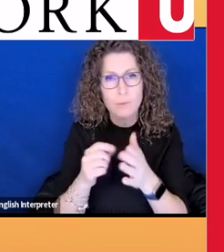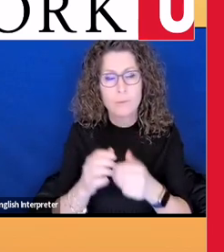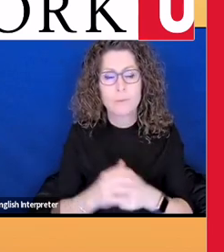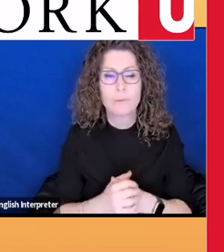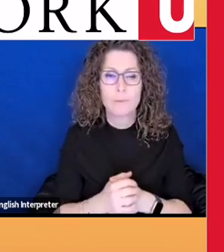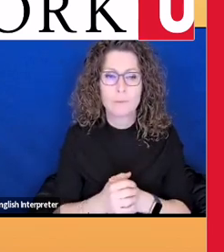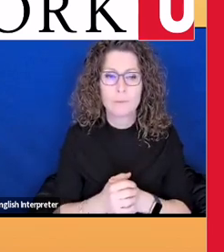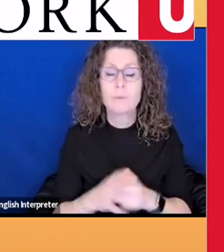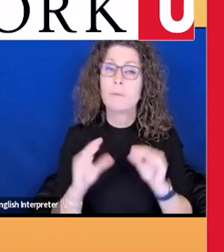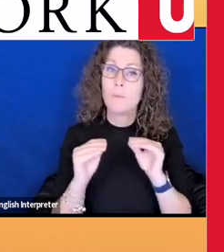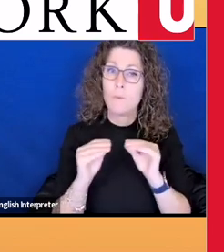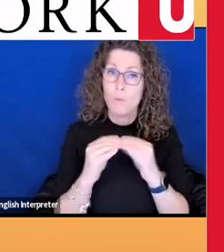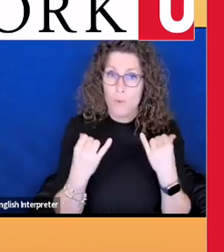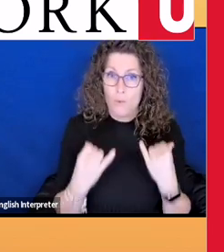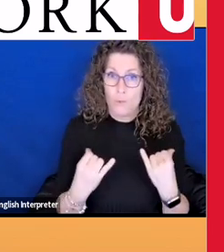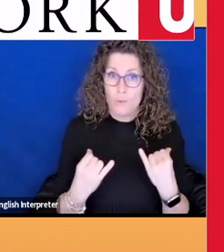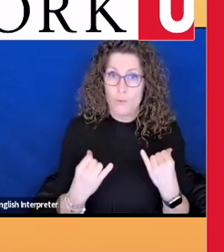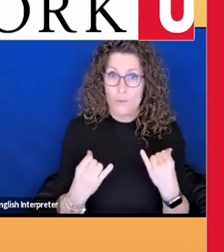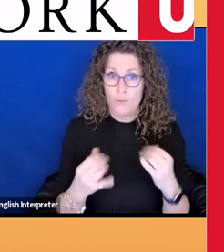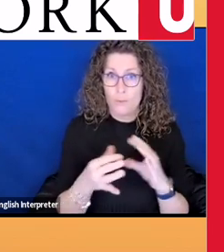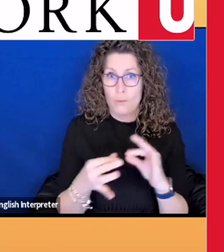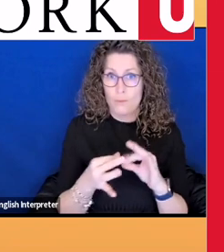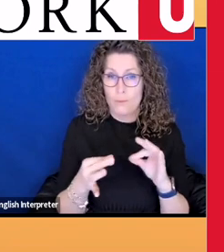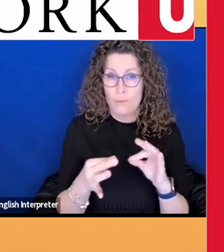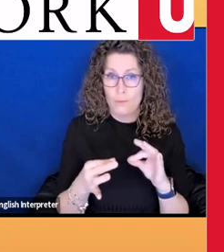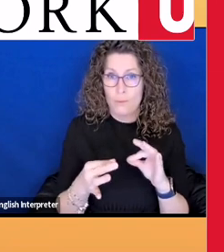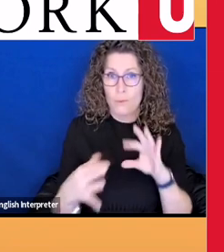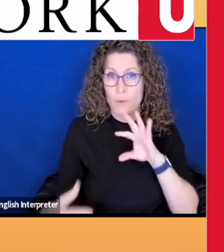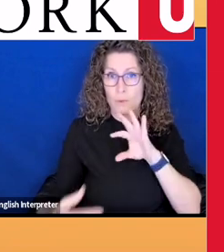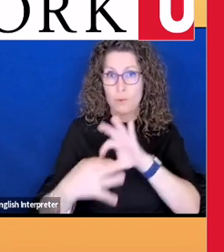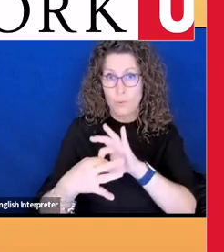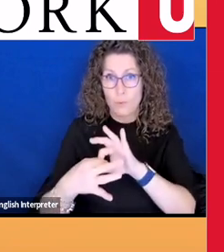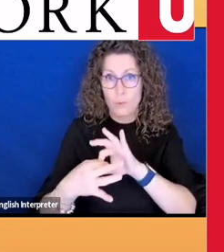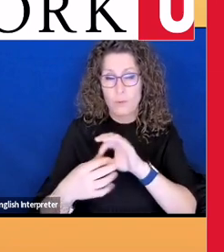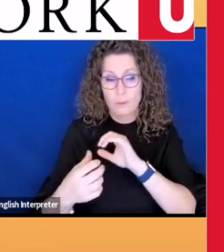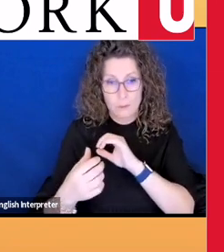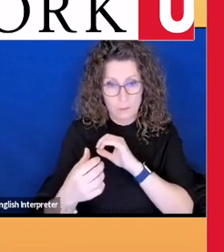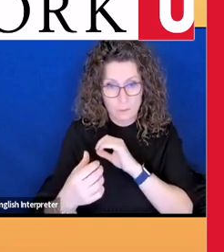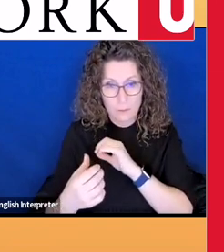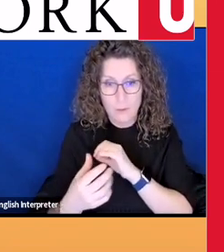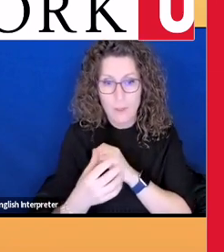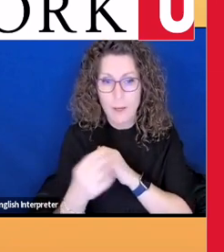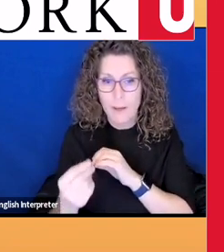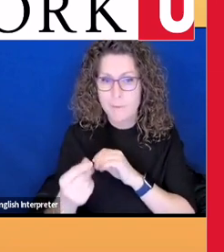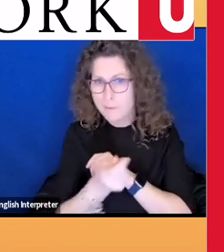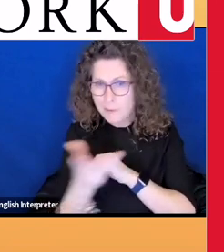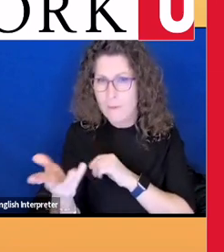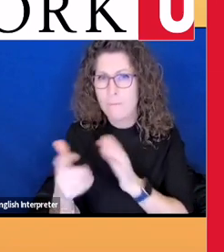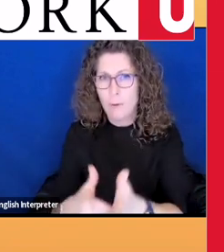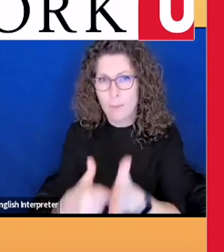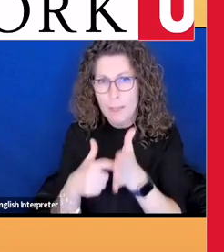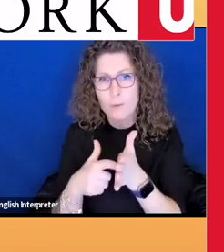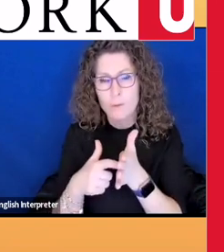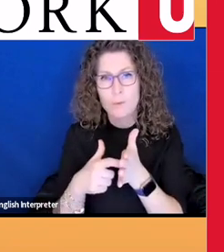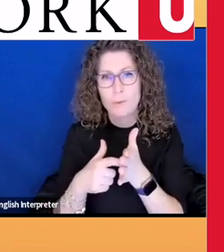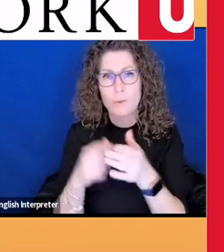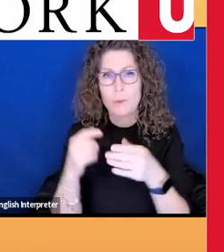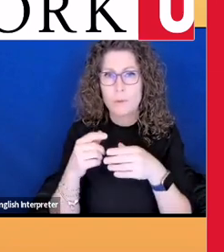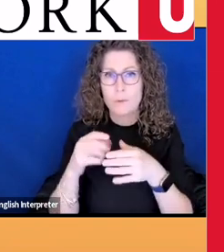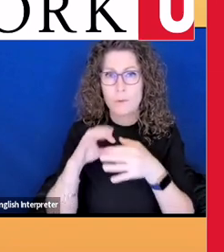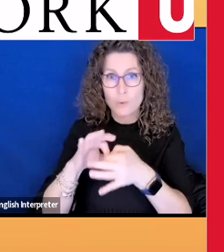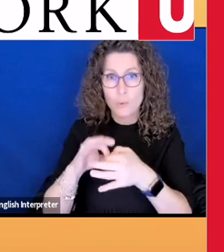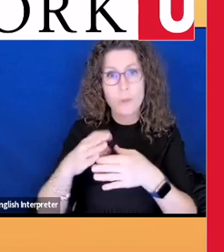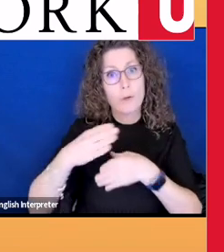more contemporary legal parlance as joint and several obligation, refers to a shared legal obligation in which